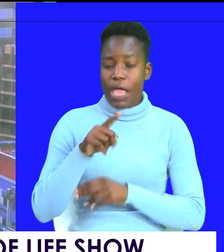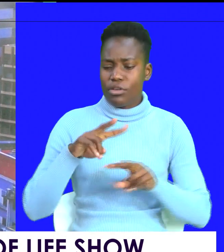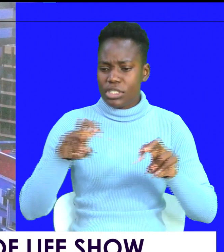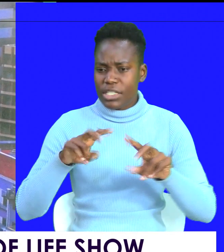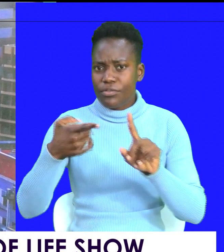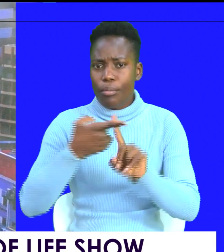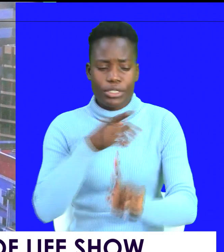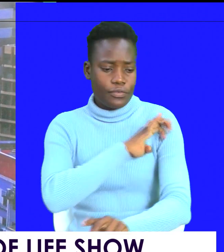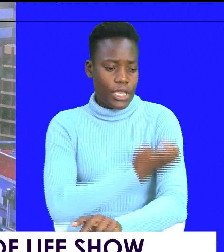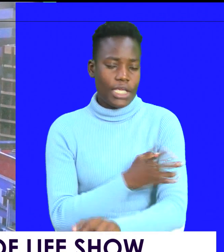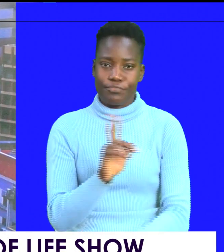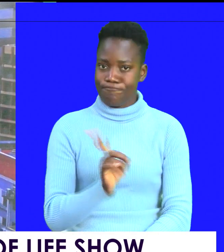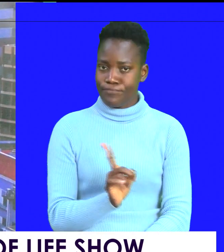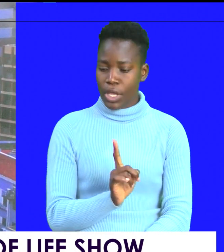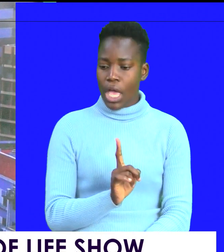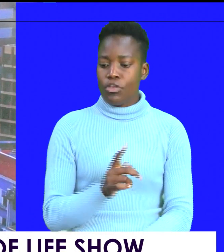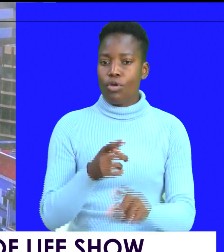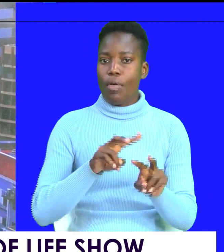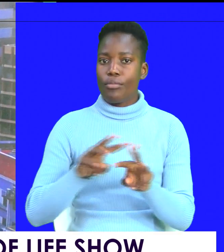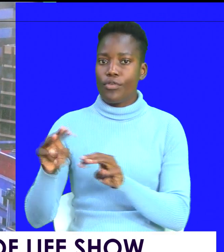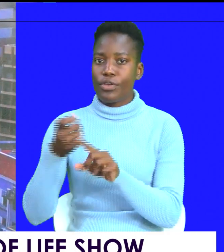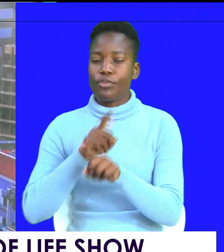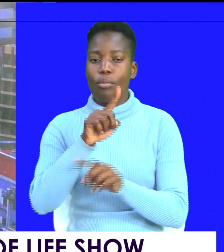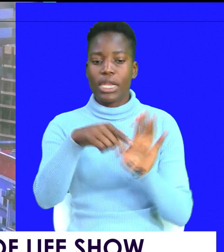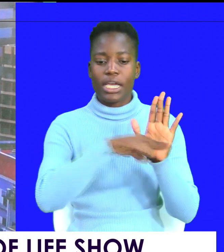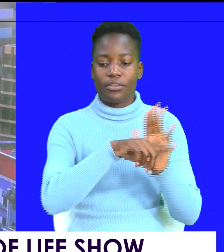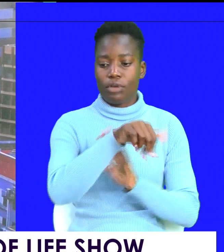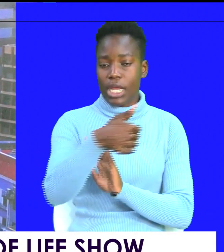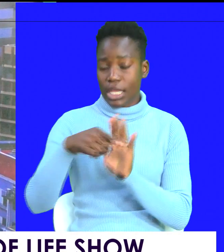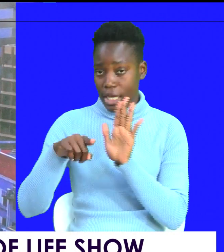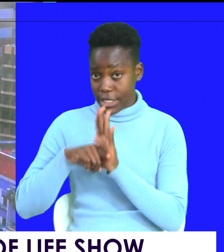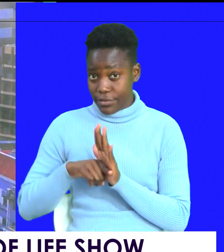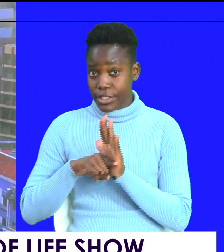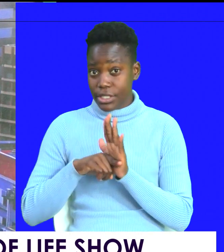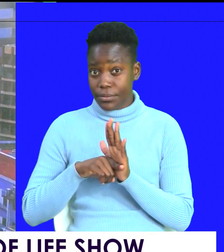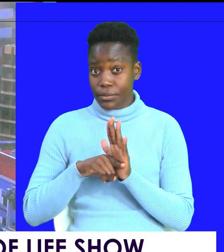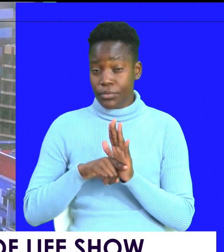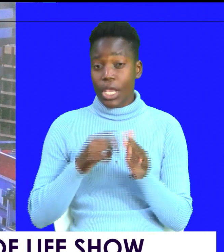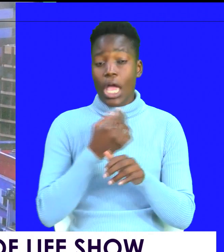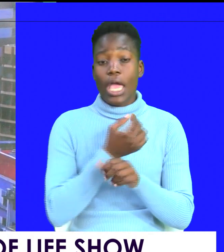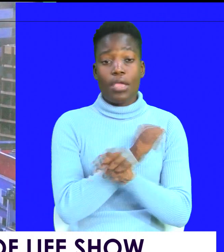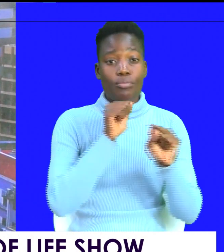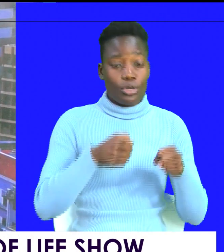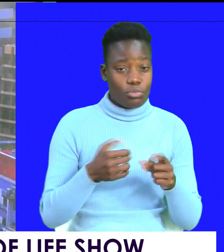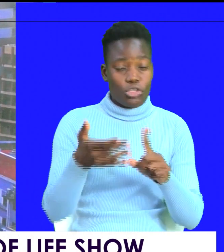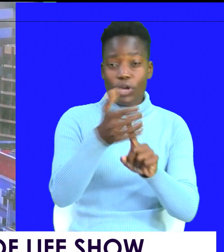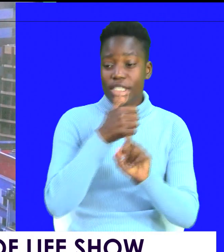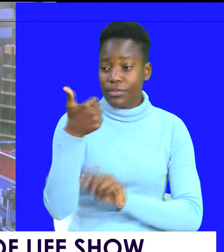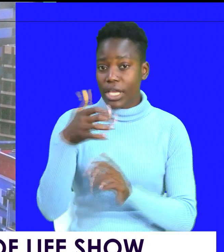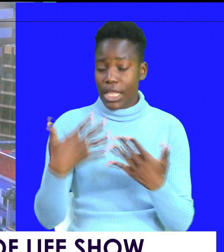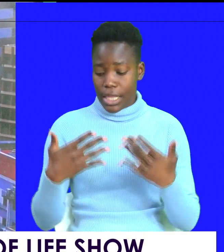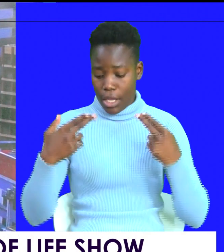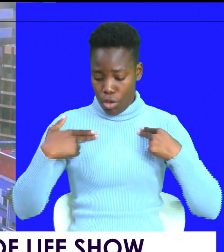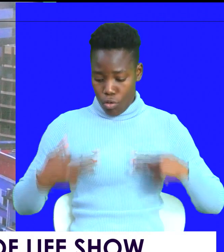positive energy. You are moving from one negativity to the other negativity. You cannot make it that way. Human